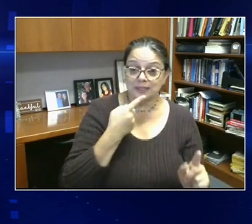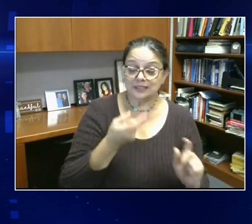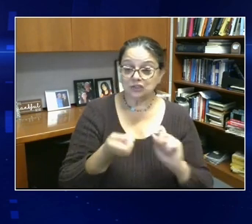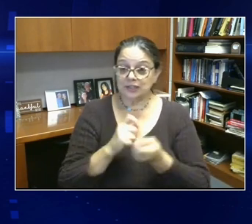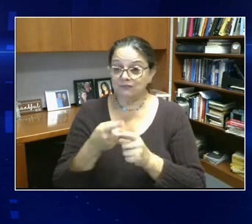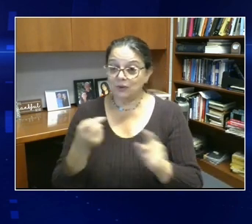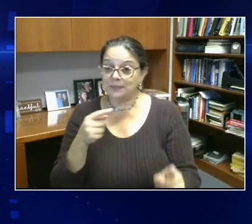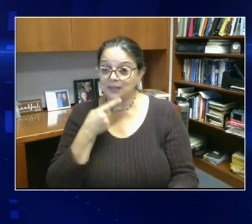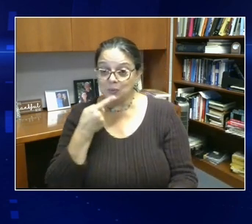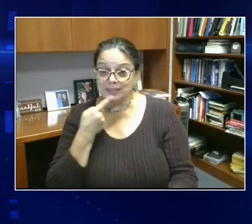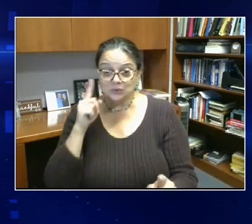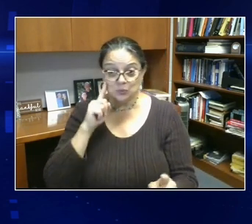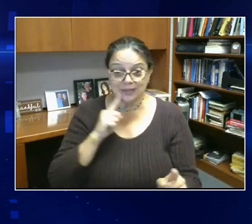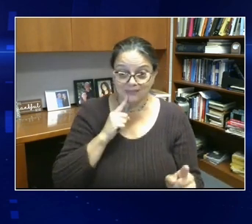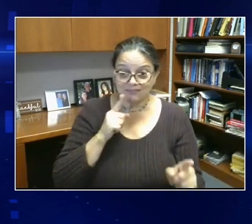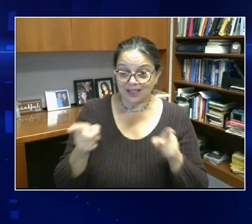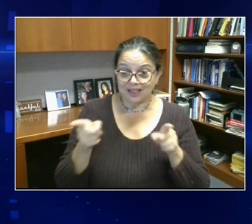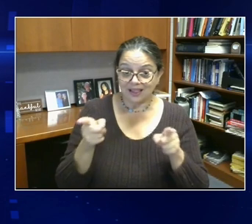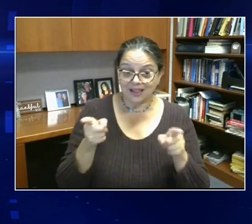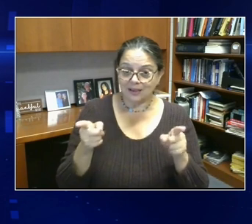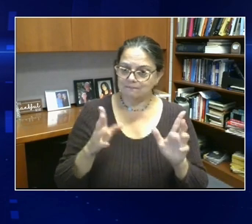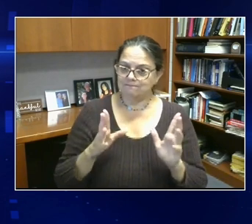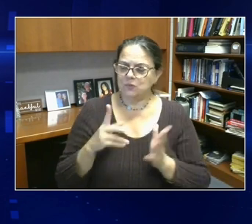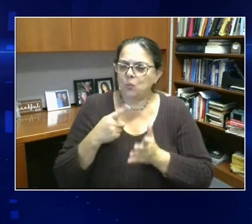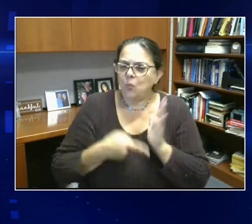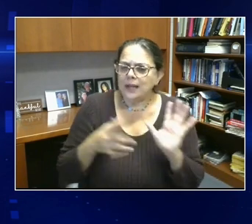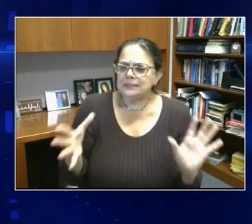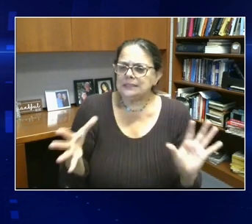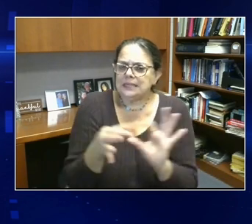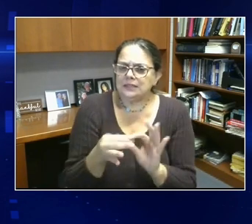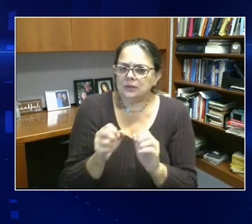Whether to be made hearing or made deaf?